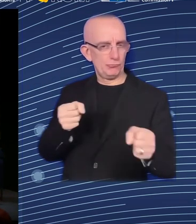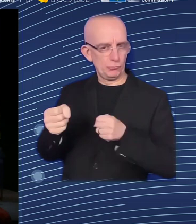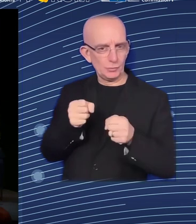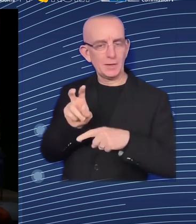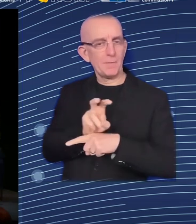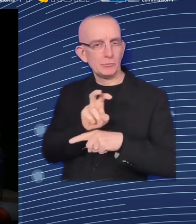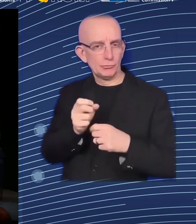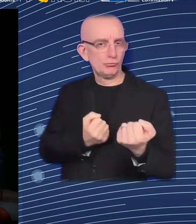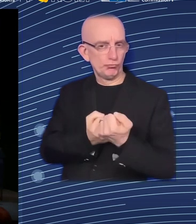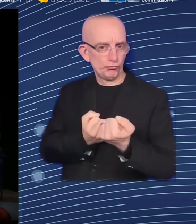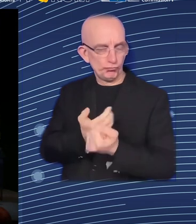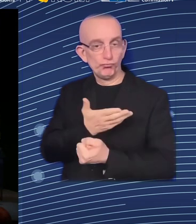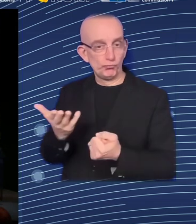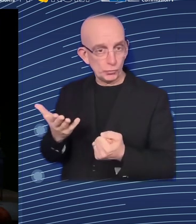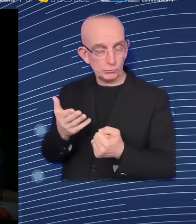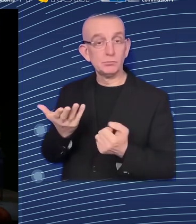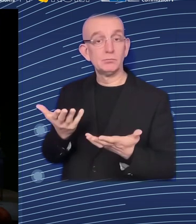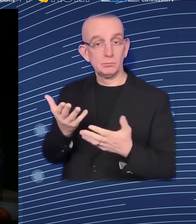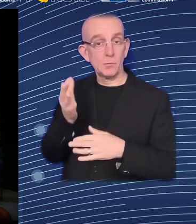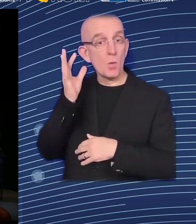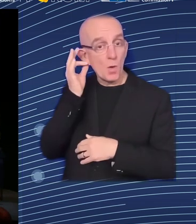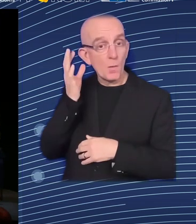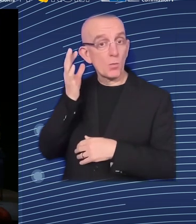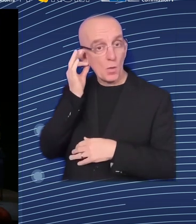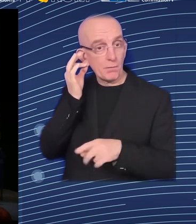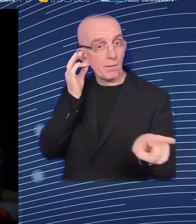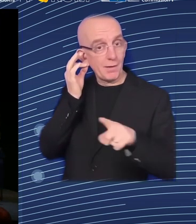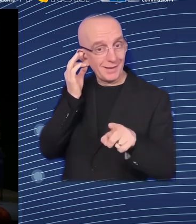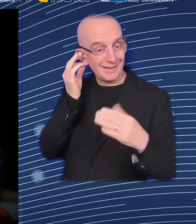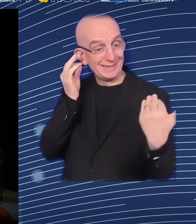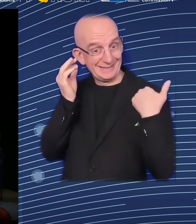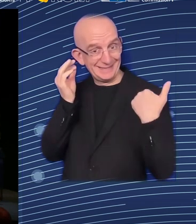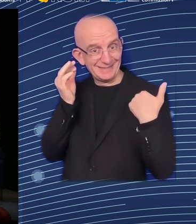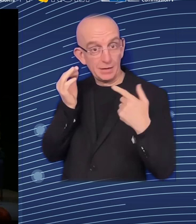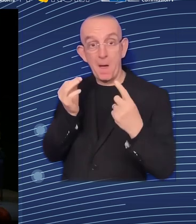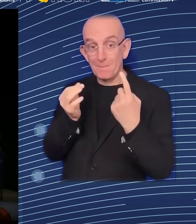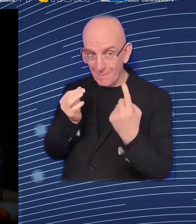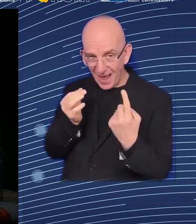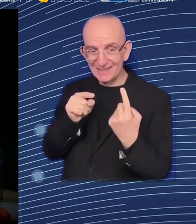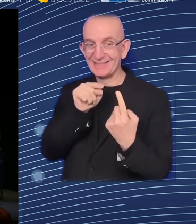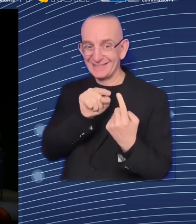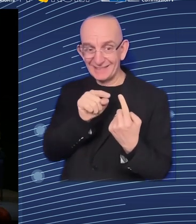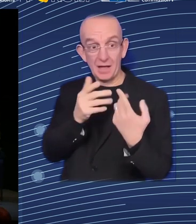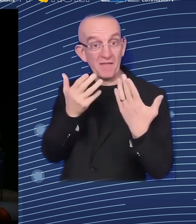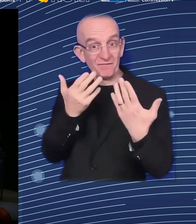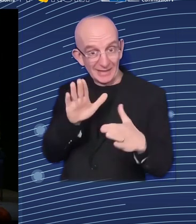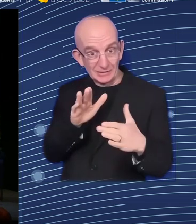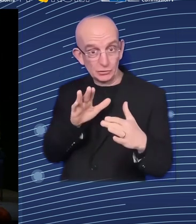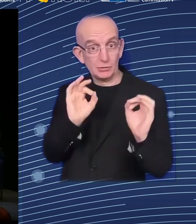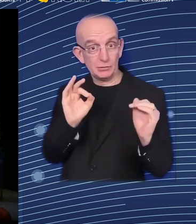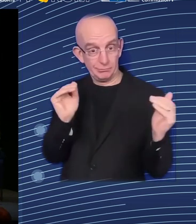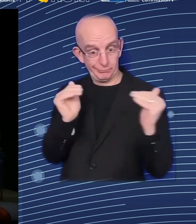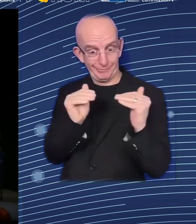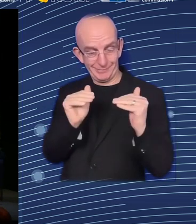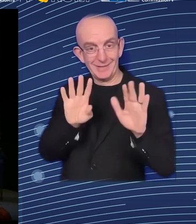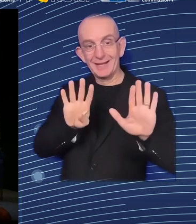say 90, could be 80% of the requirements, whereas men would apply if they meet 40%. This